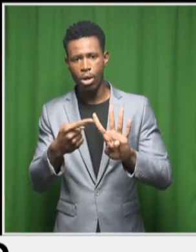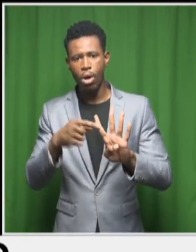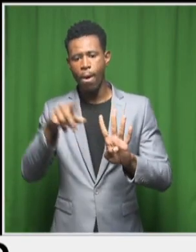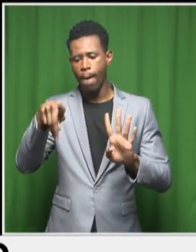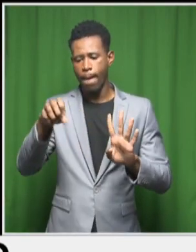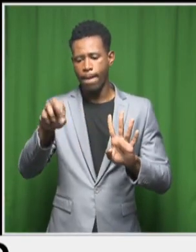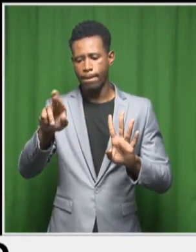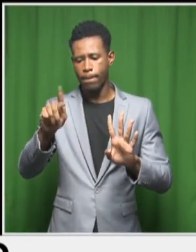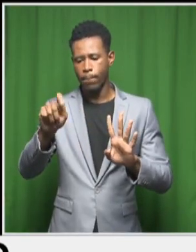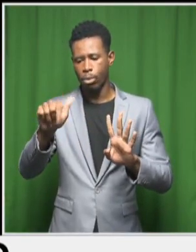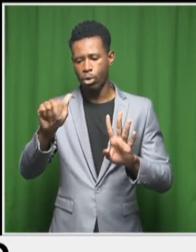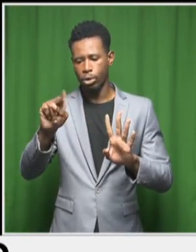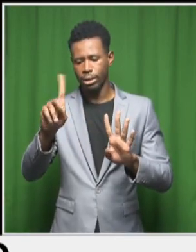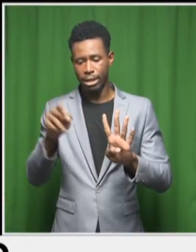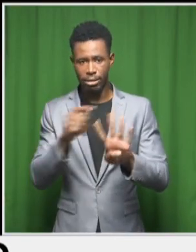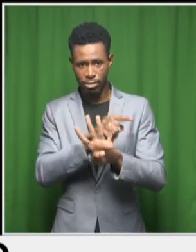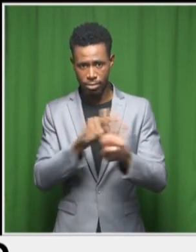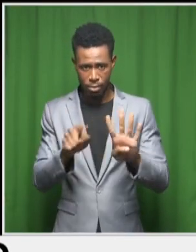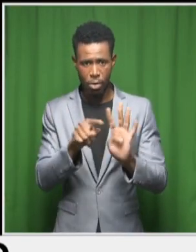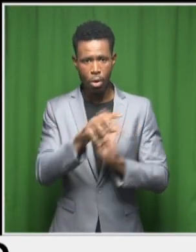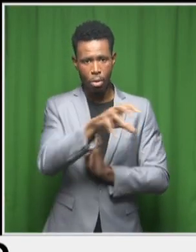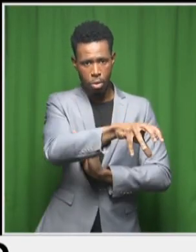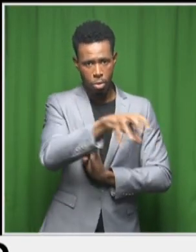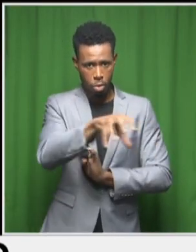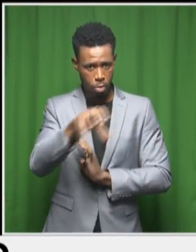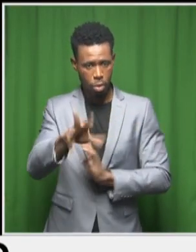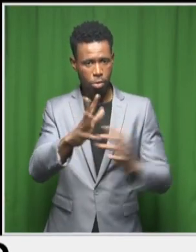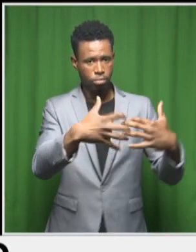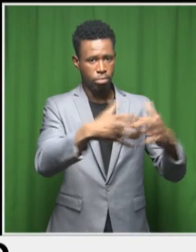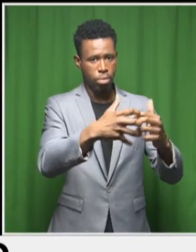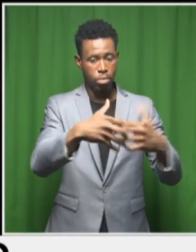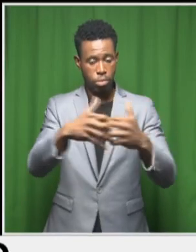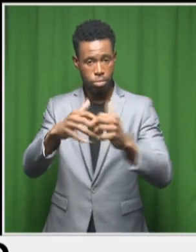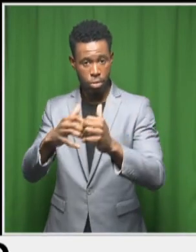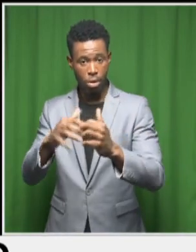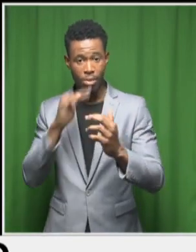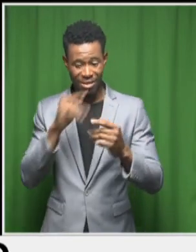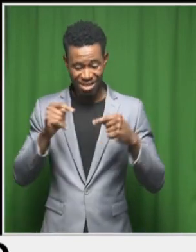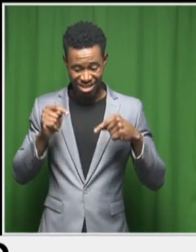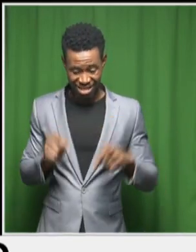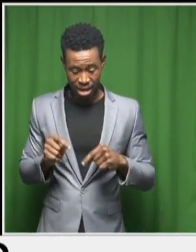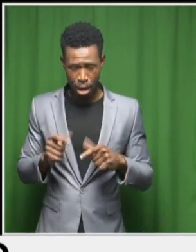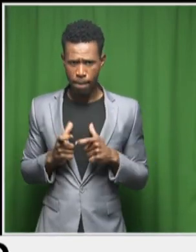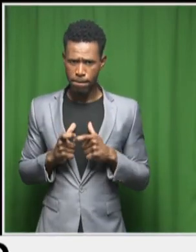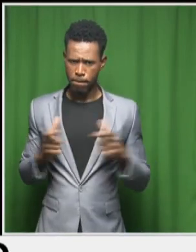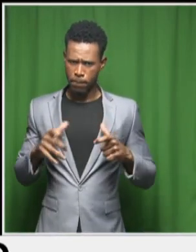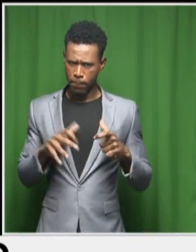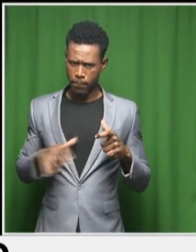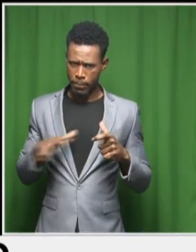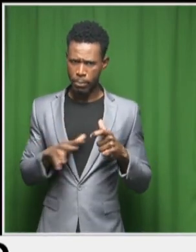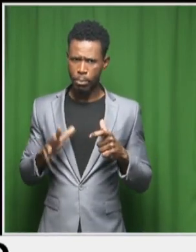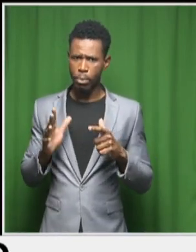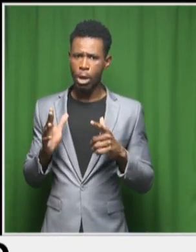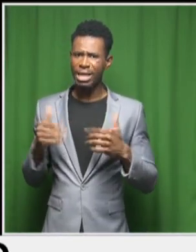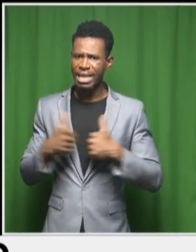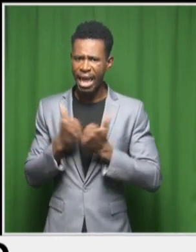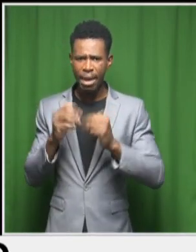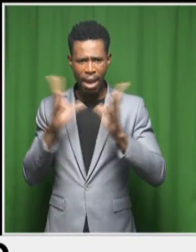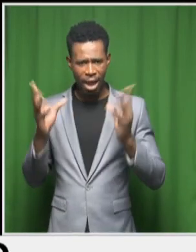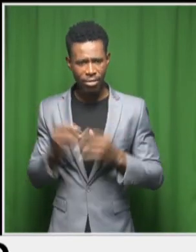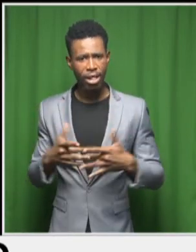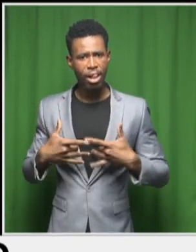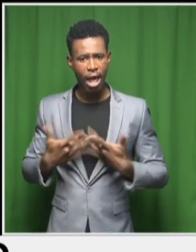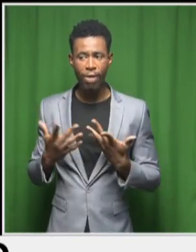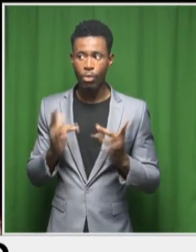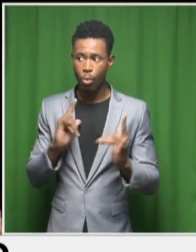on access routes. They get to experience everything that we're experiencing here at the big fan park. All the games are shown live, open from